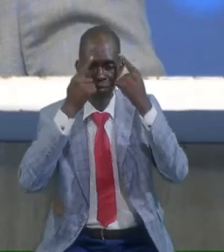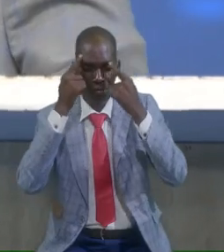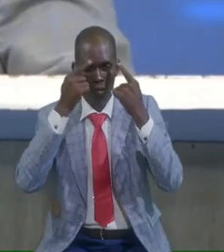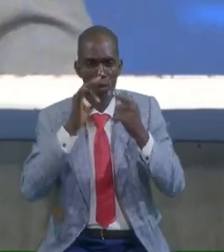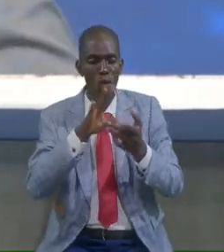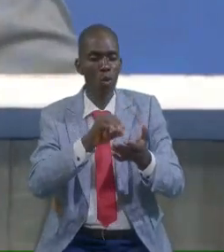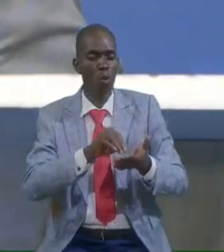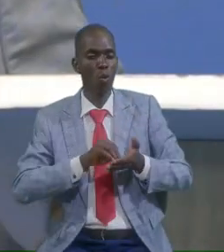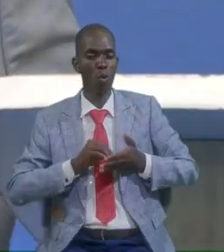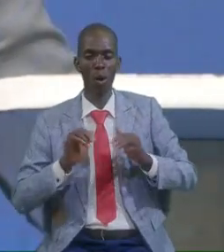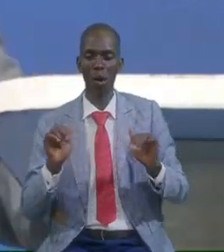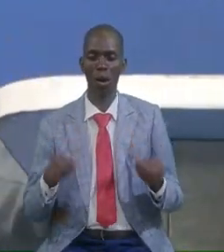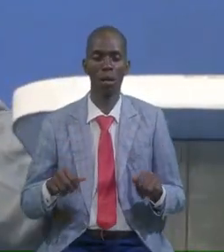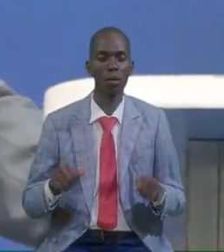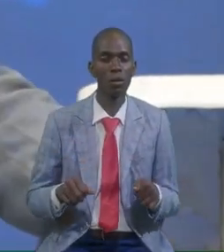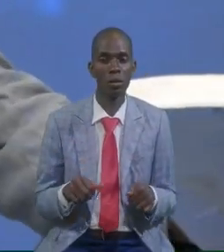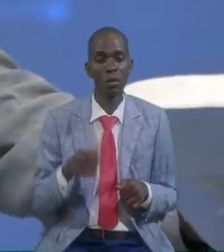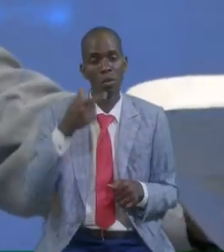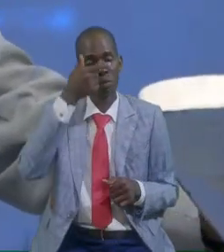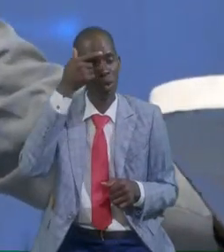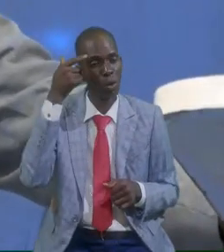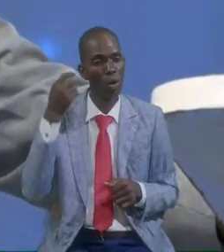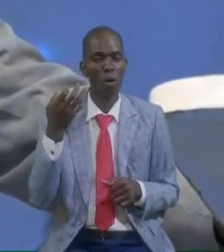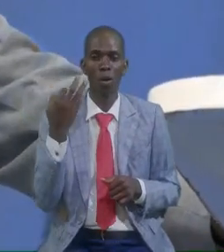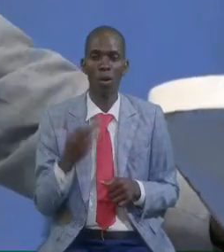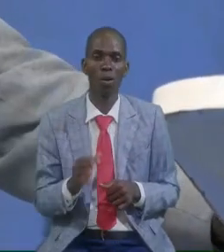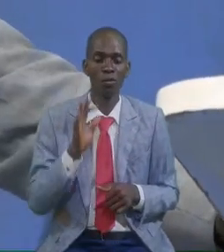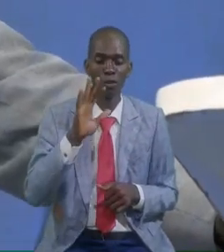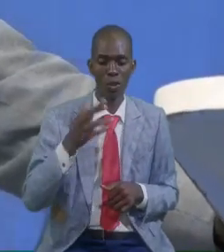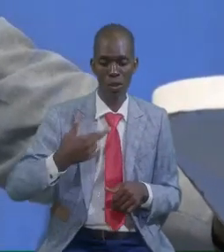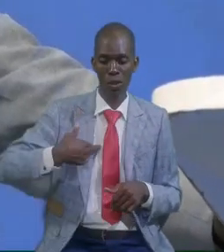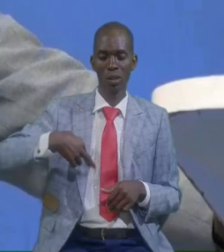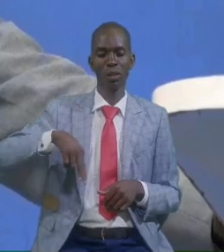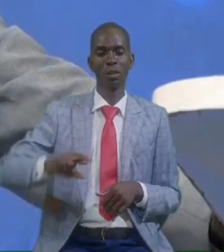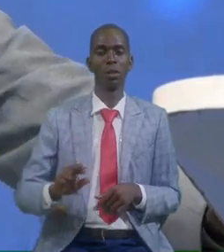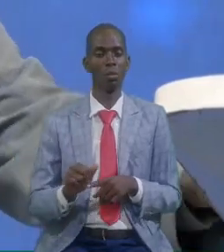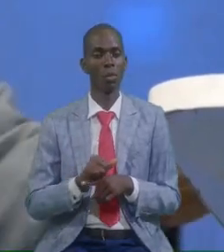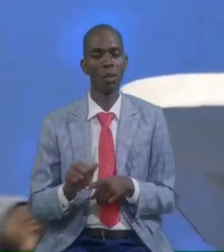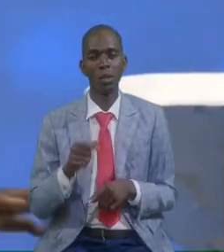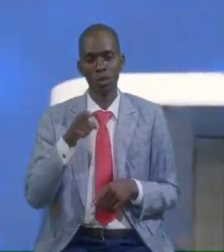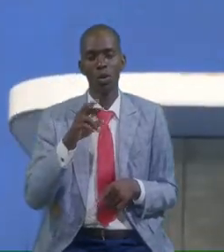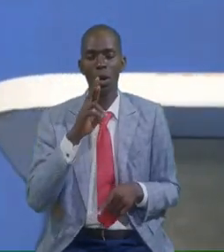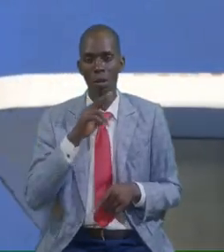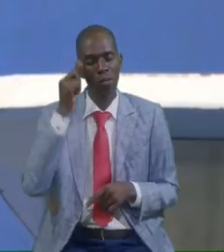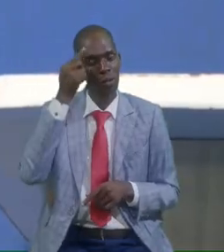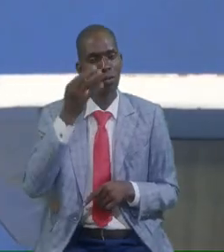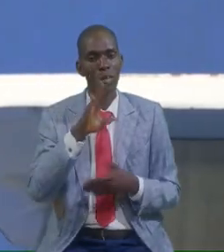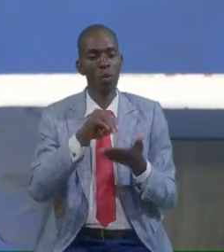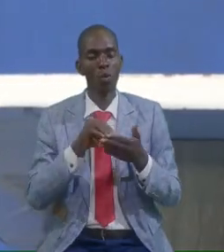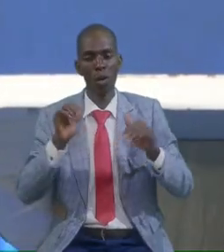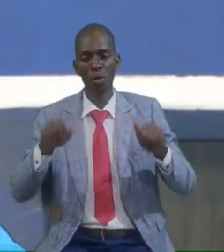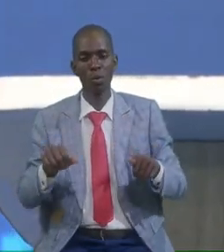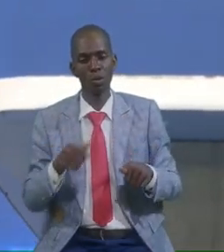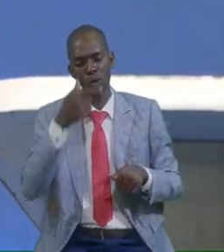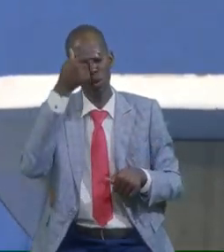marriage. Because of your religion, you are thinking of your marriage. Because of